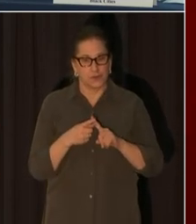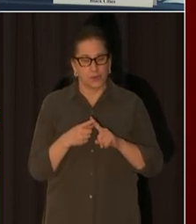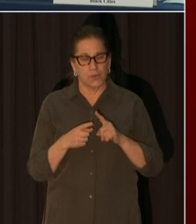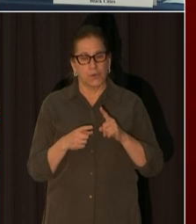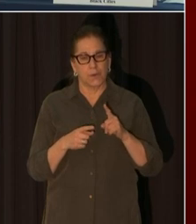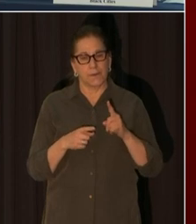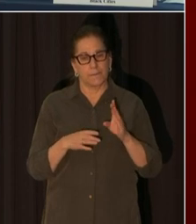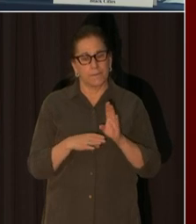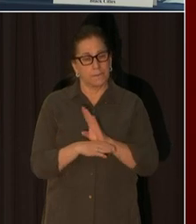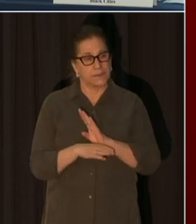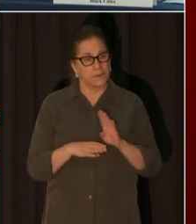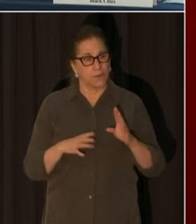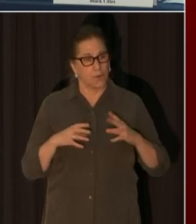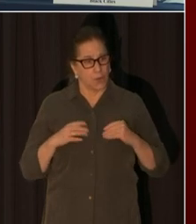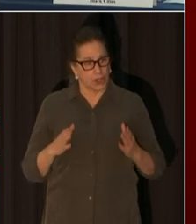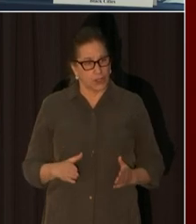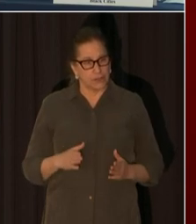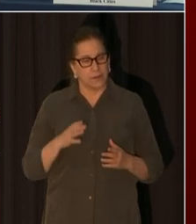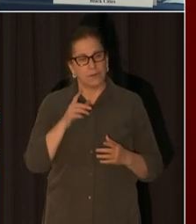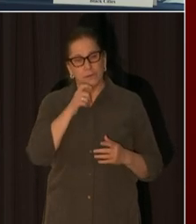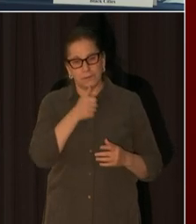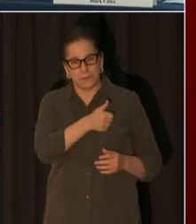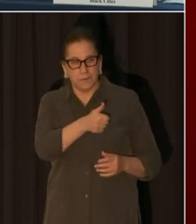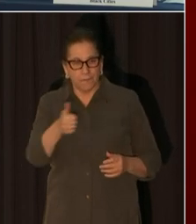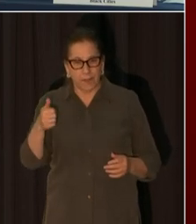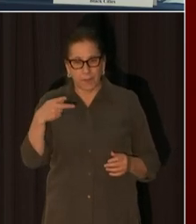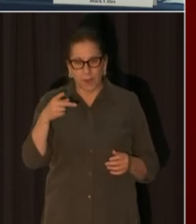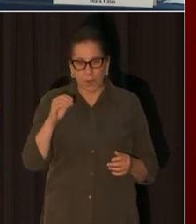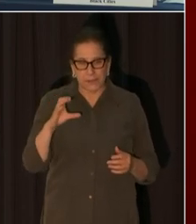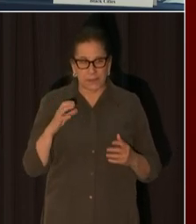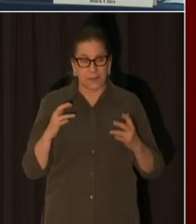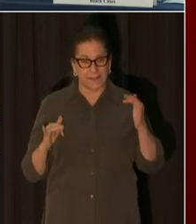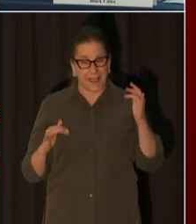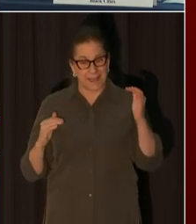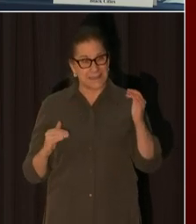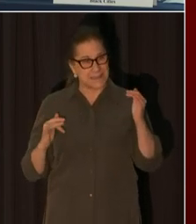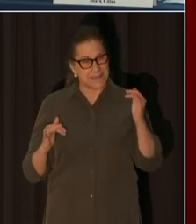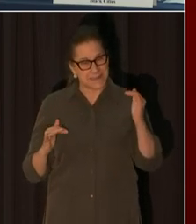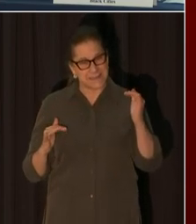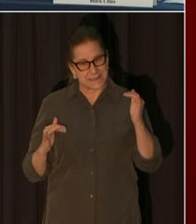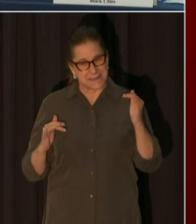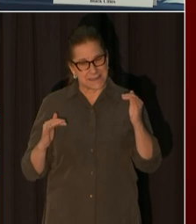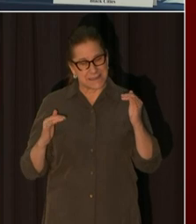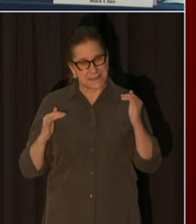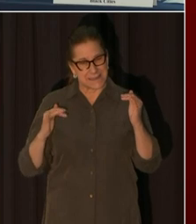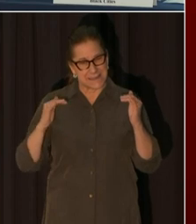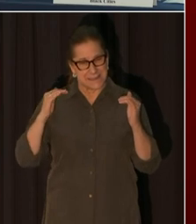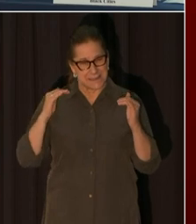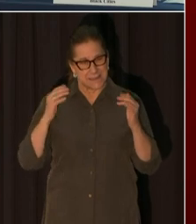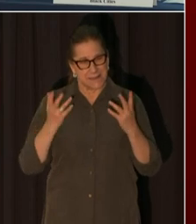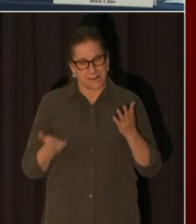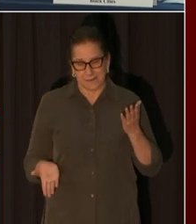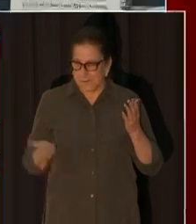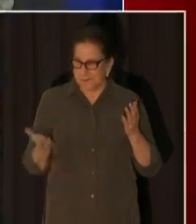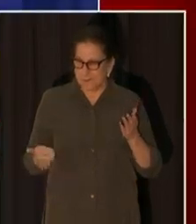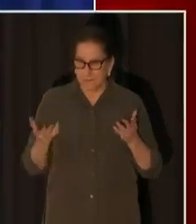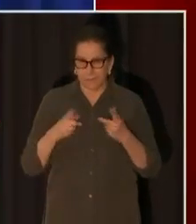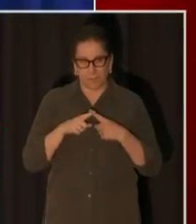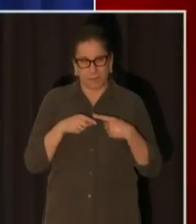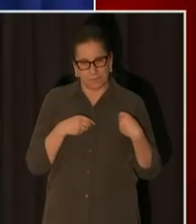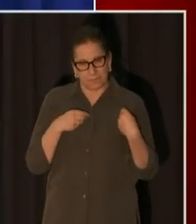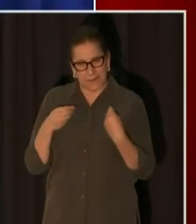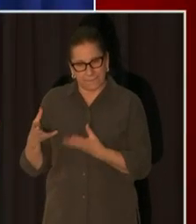step toward closing the gap of access to capital, and will see a return on investment for a city